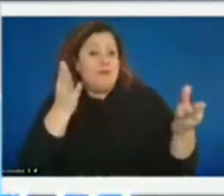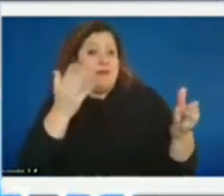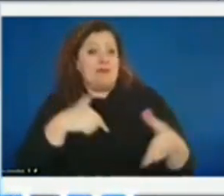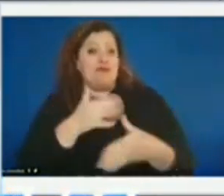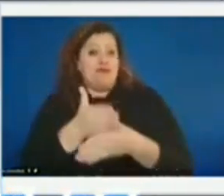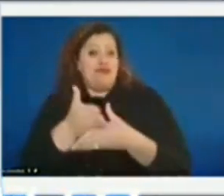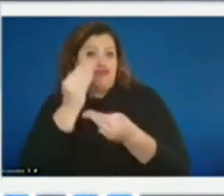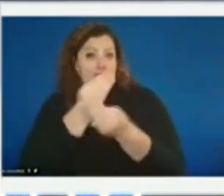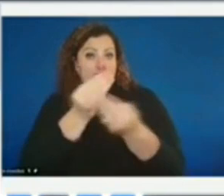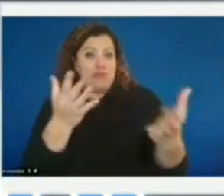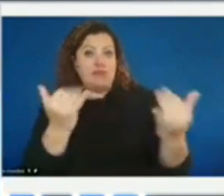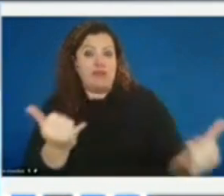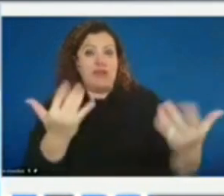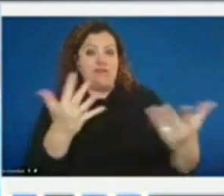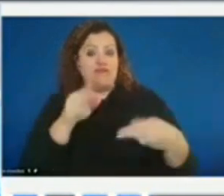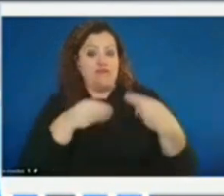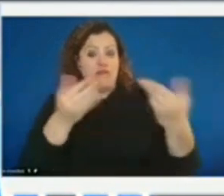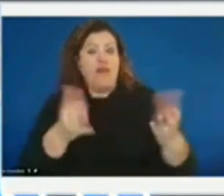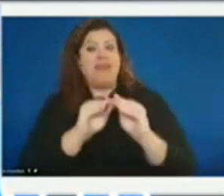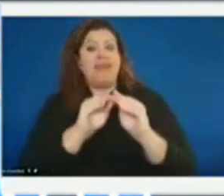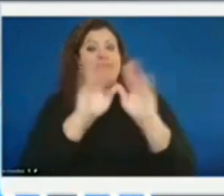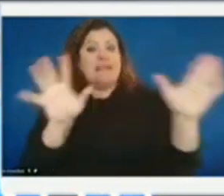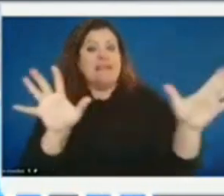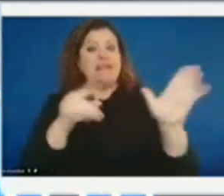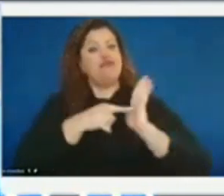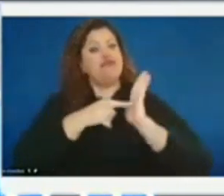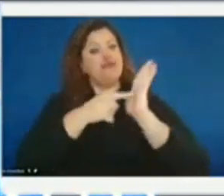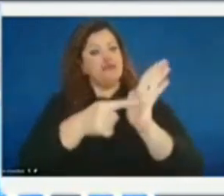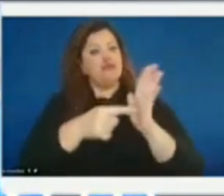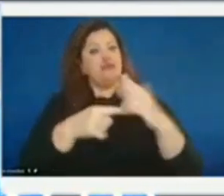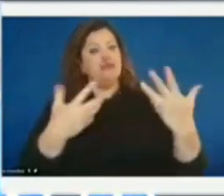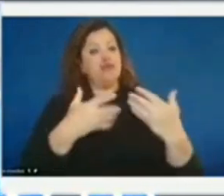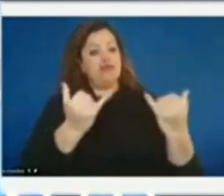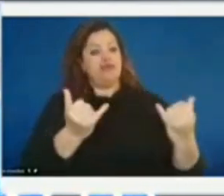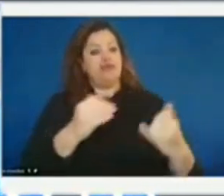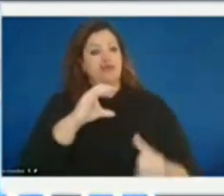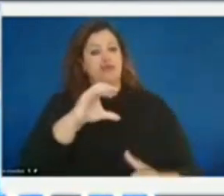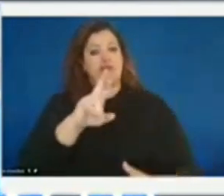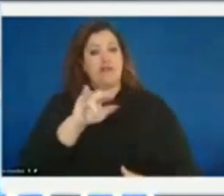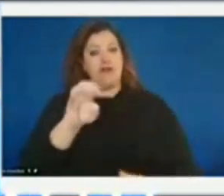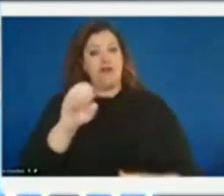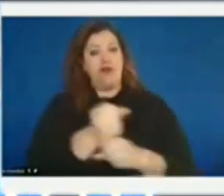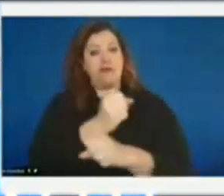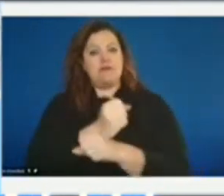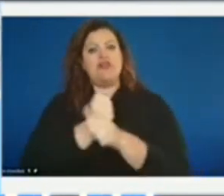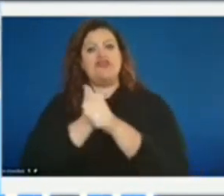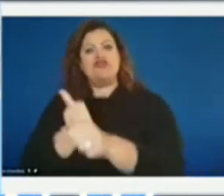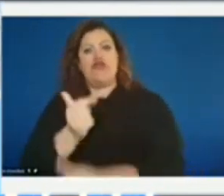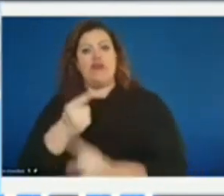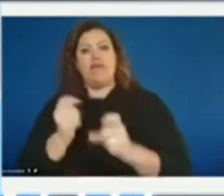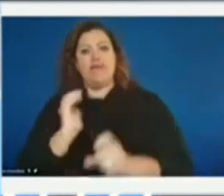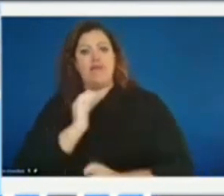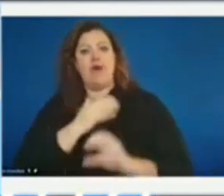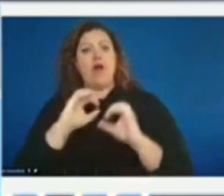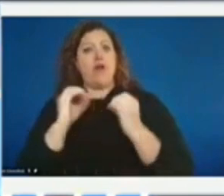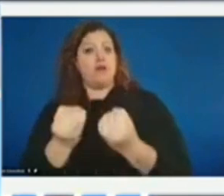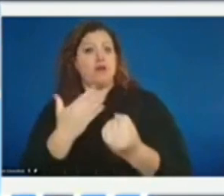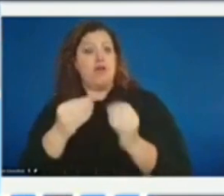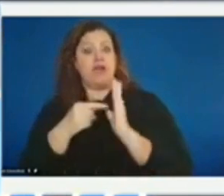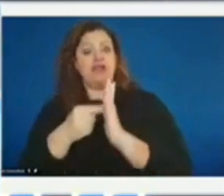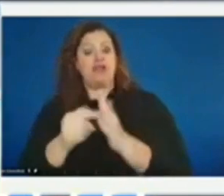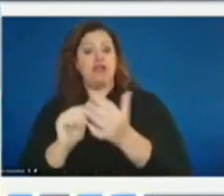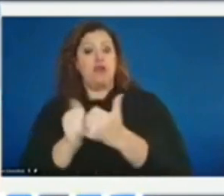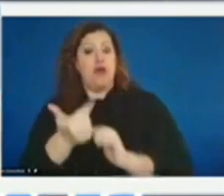today is to provide a clear window into the current crime statistics tracked by our organization and to show how we